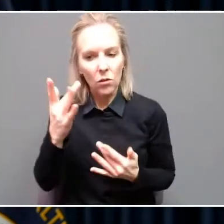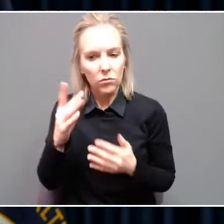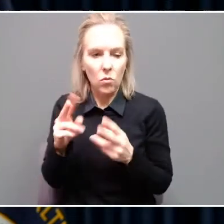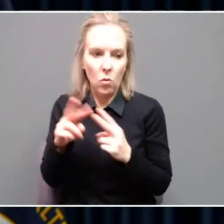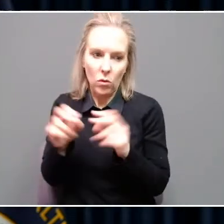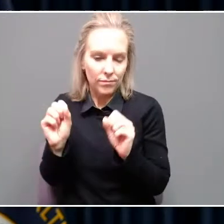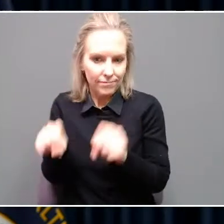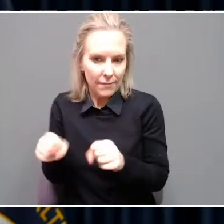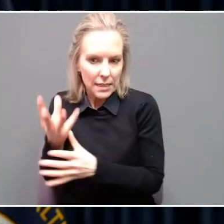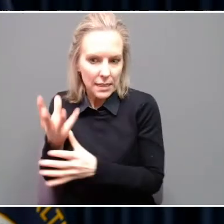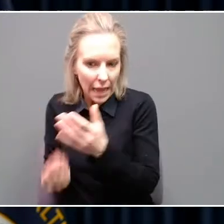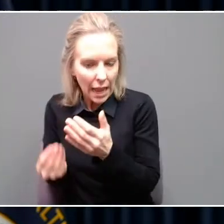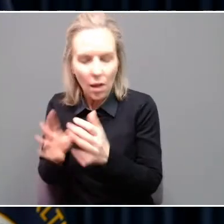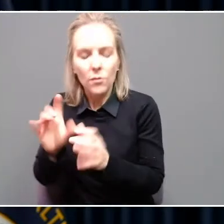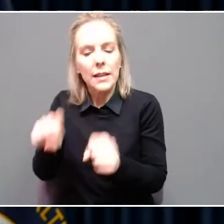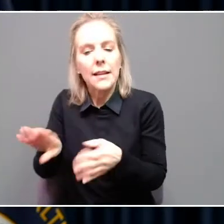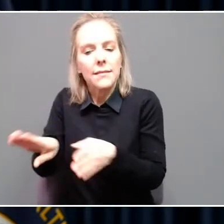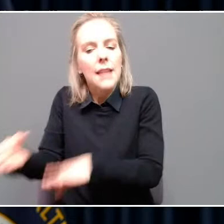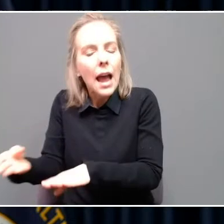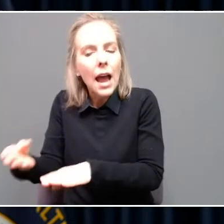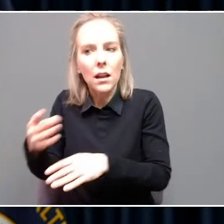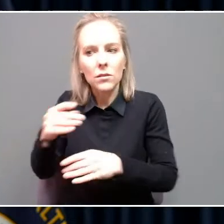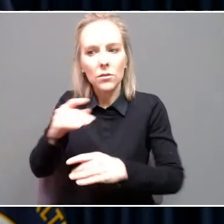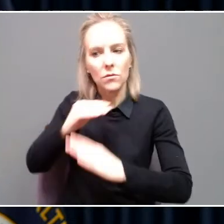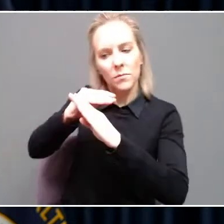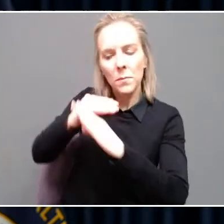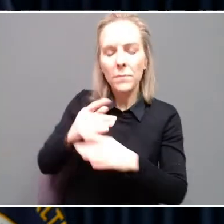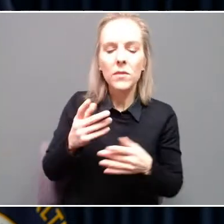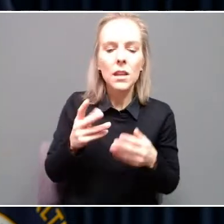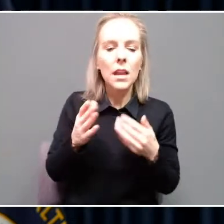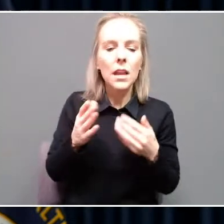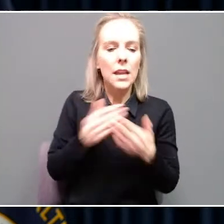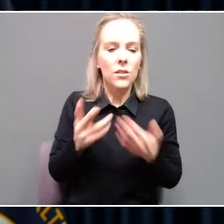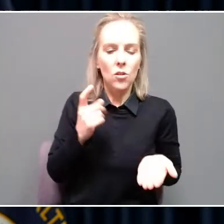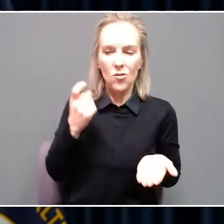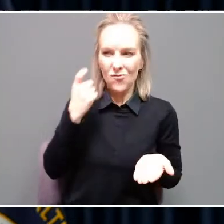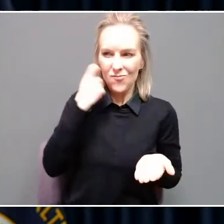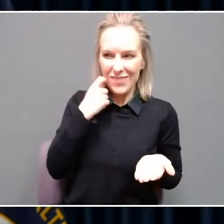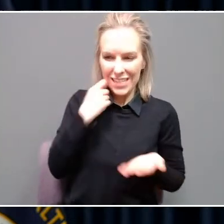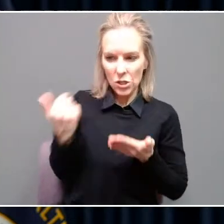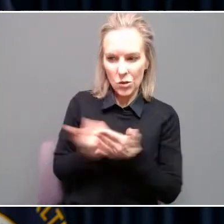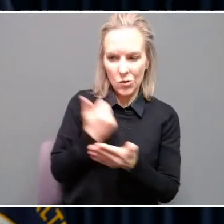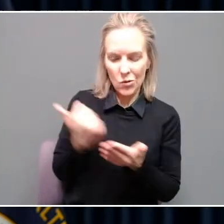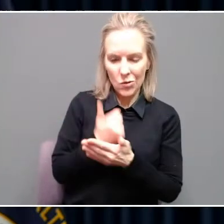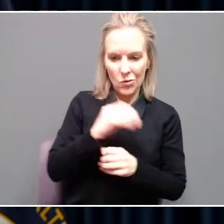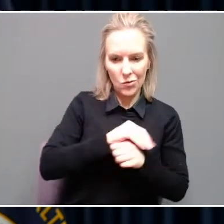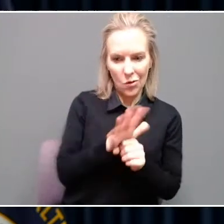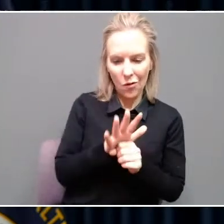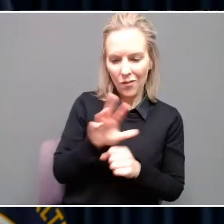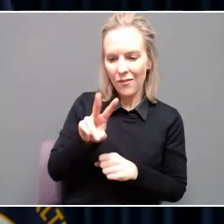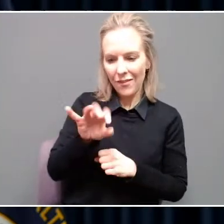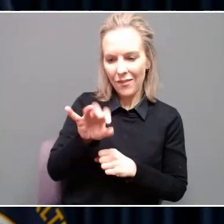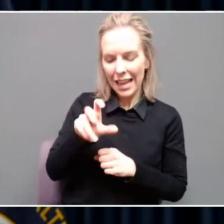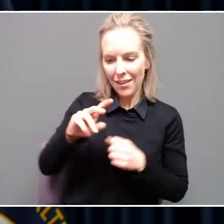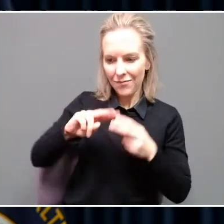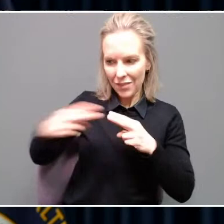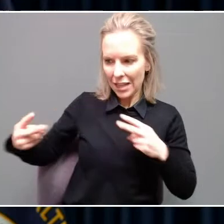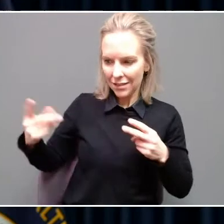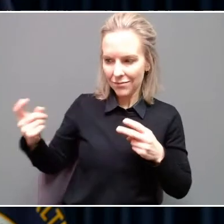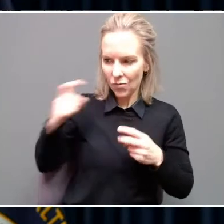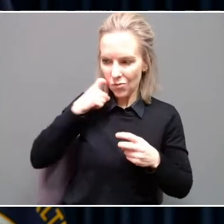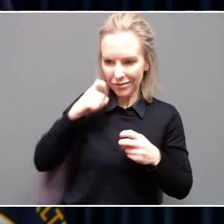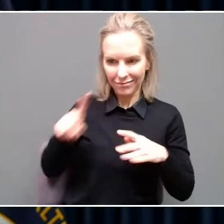that it is effective even against the newest variant that we are learning more about as we go. Finally, our Team